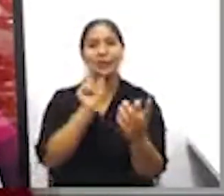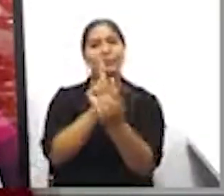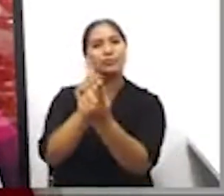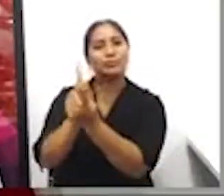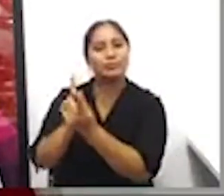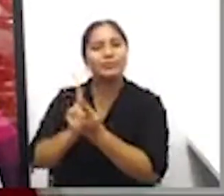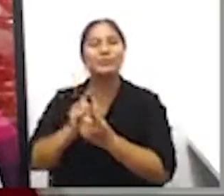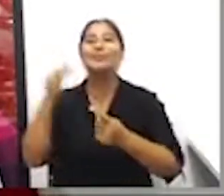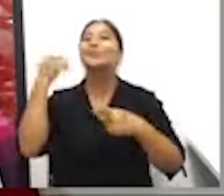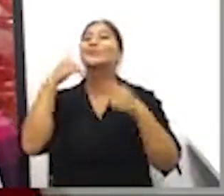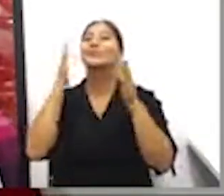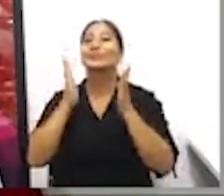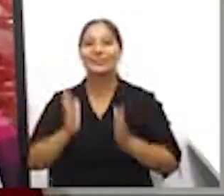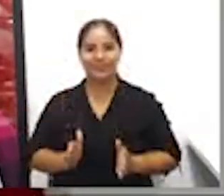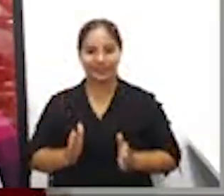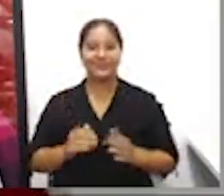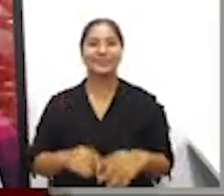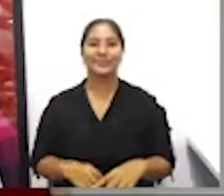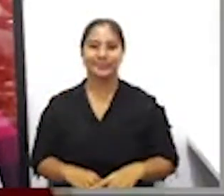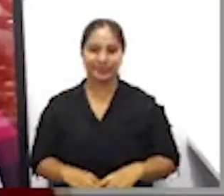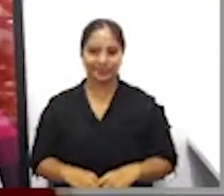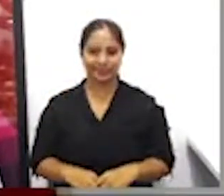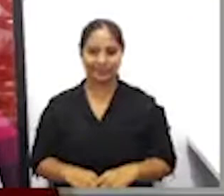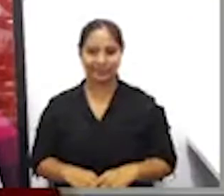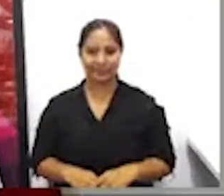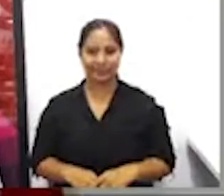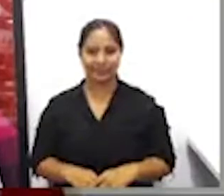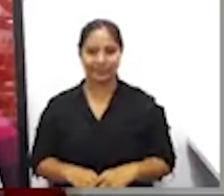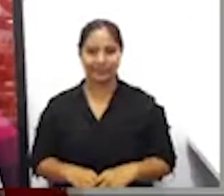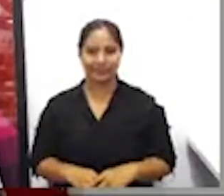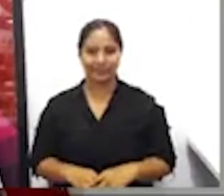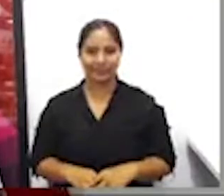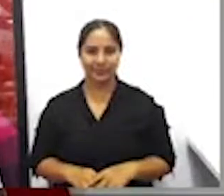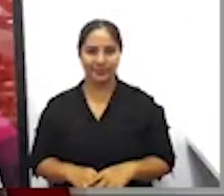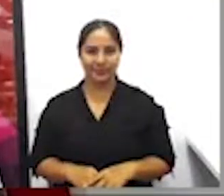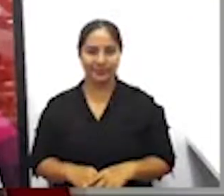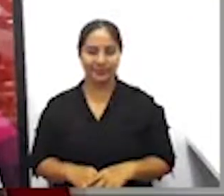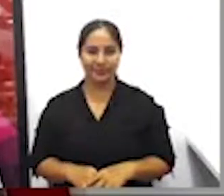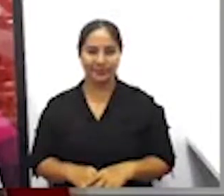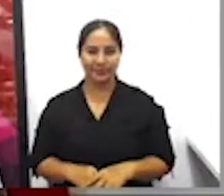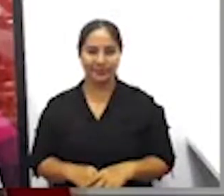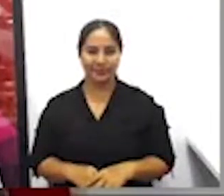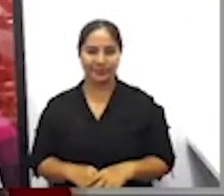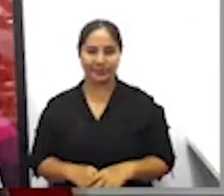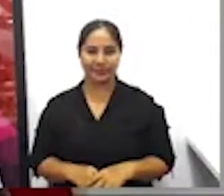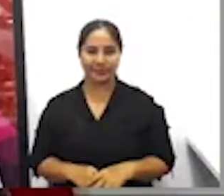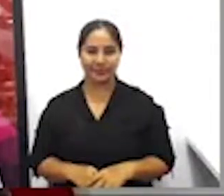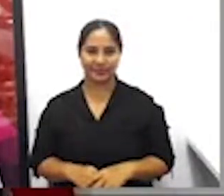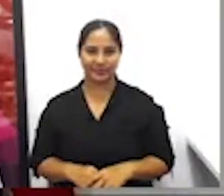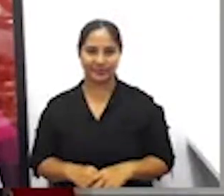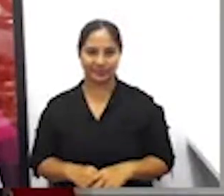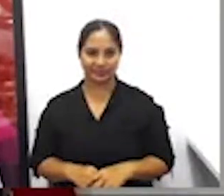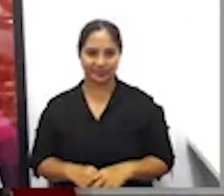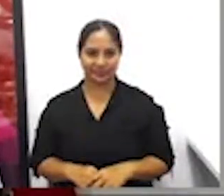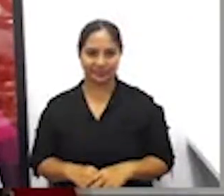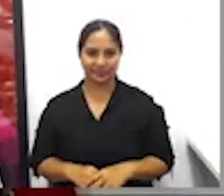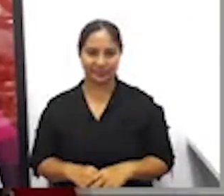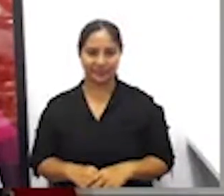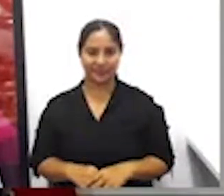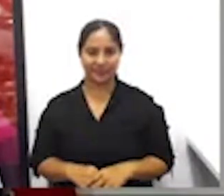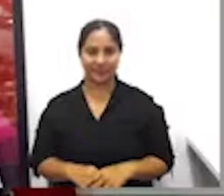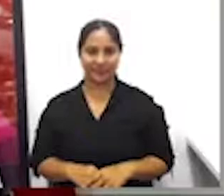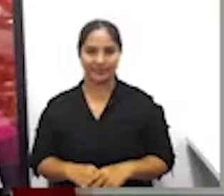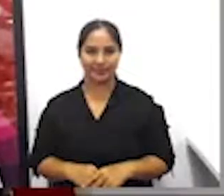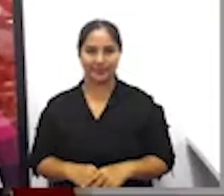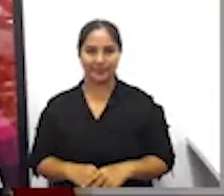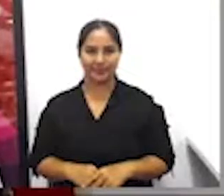have a conversation at the same time, but when you get to my age, it gets harder. Just give you warning, you have years to go before you get to where I am, but